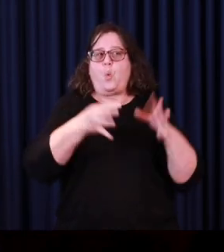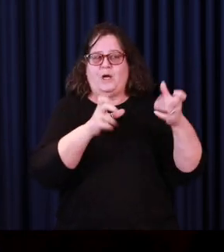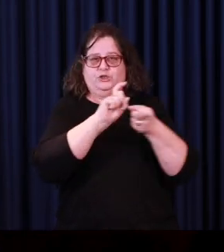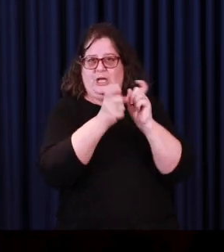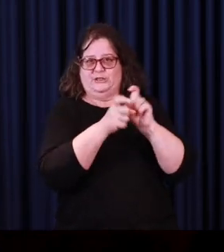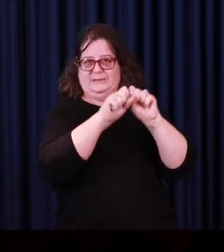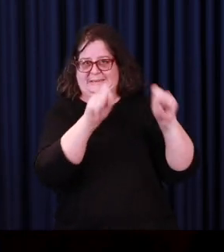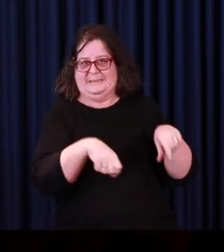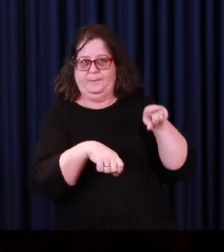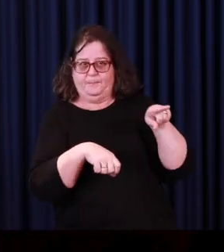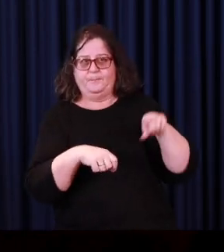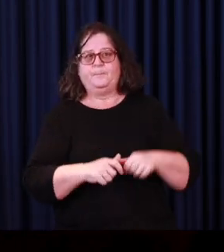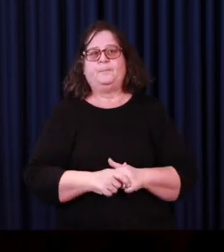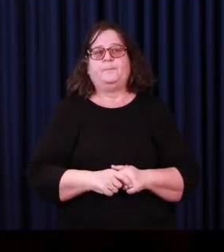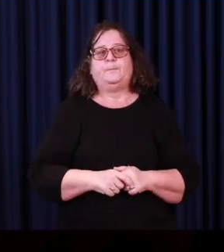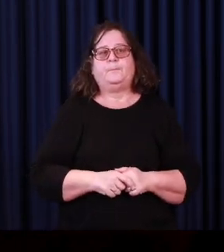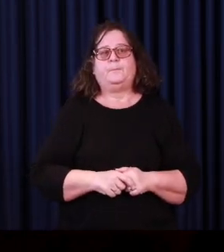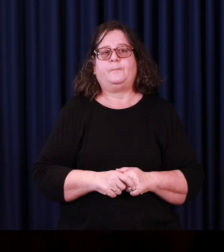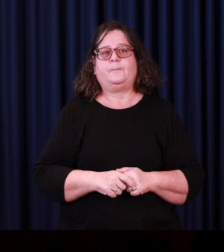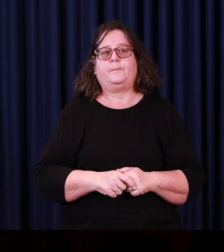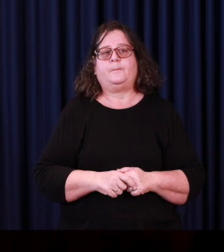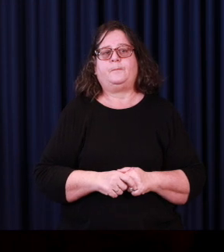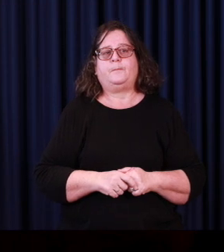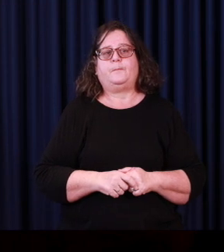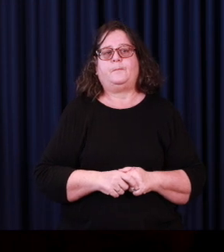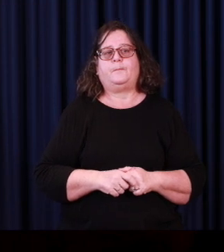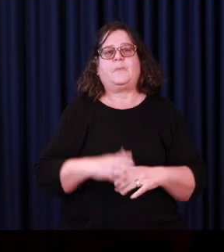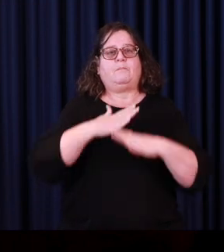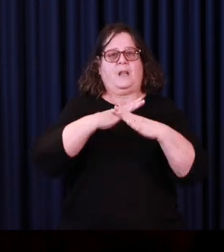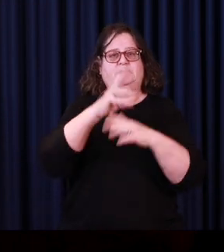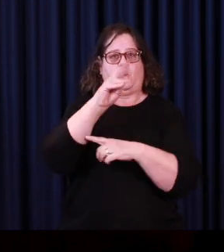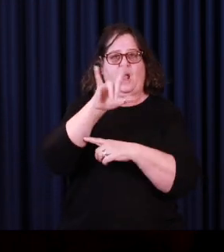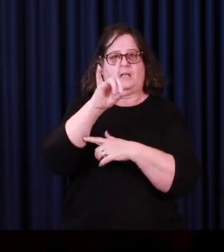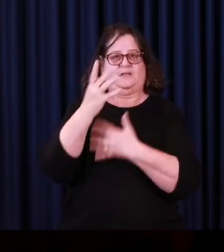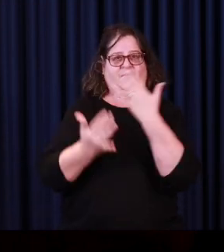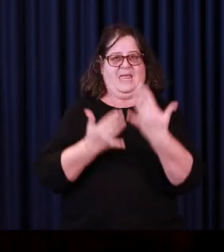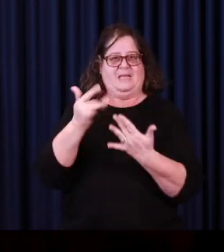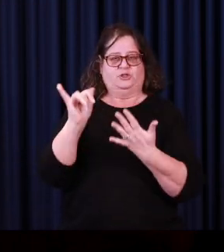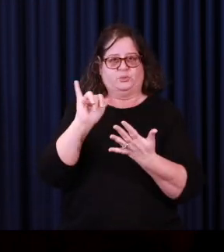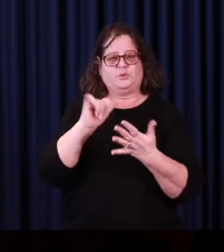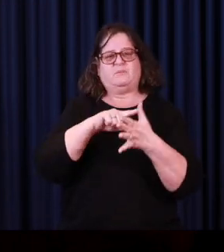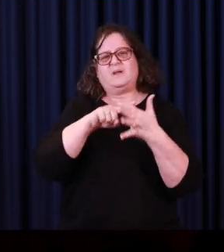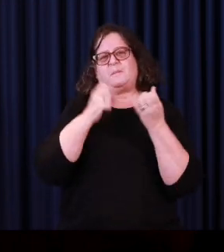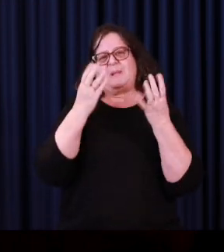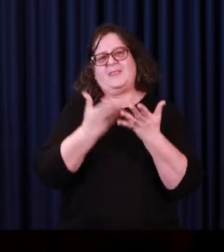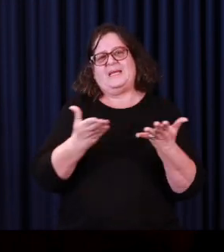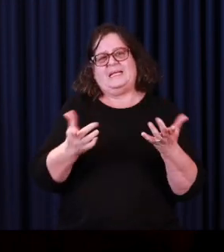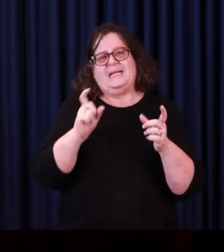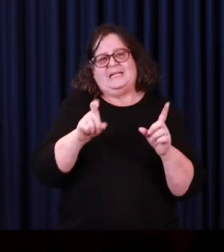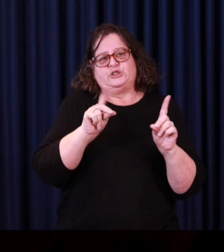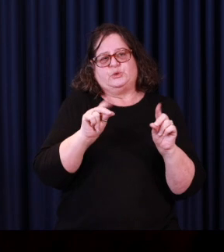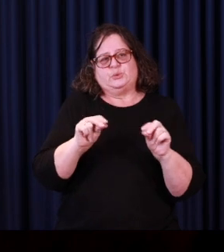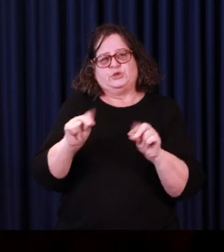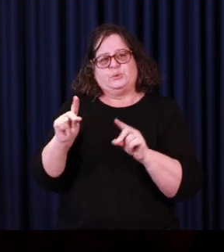stay on top of that ever-present risk. With remote learning by many state employees, we also have the chance